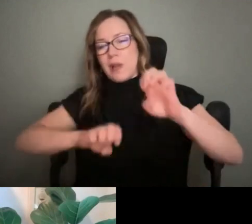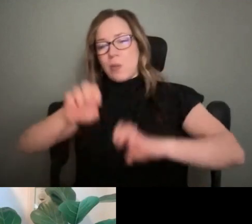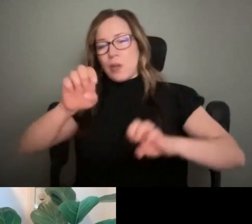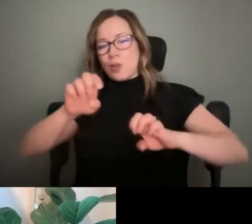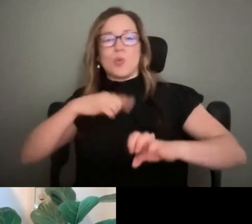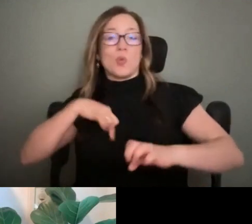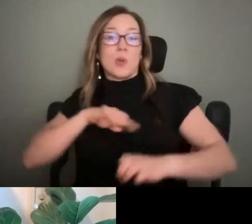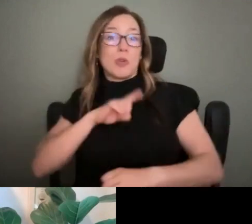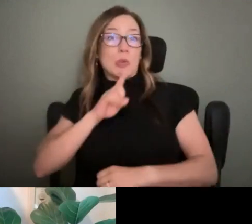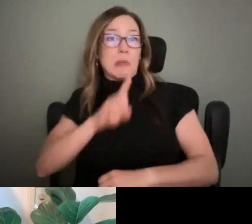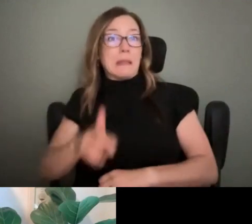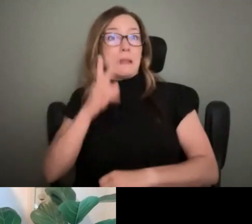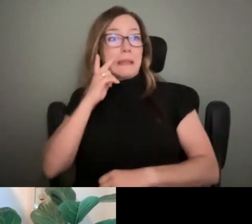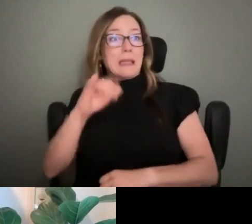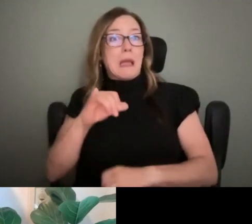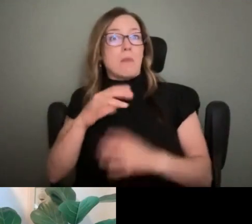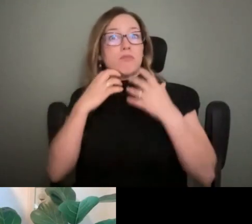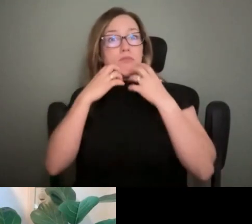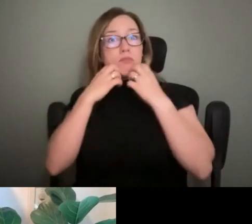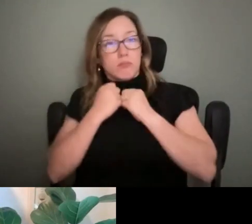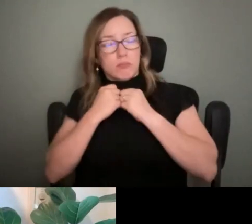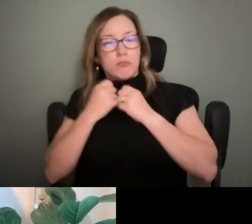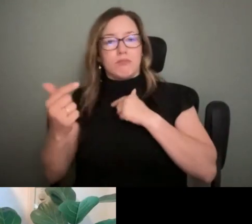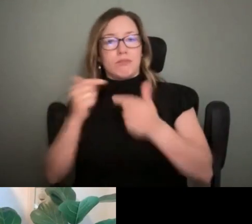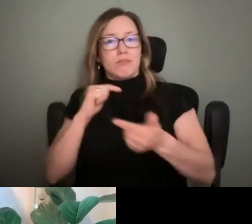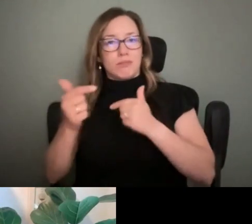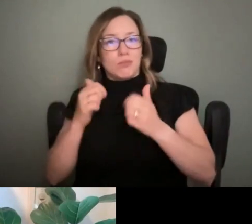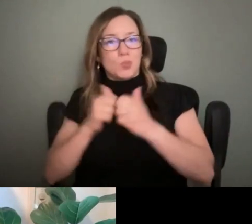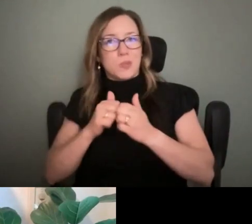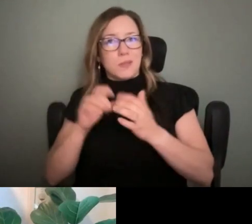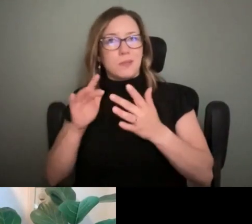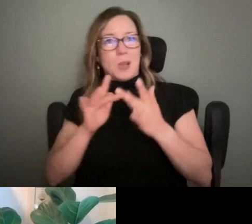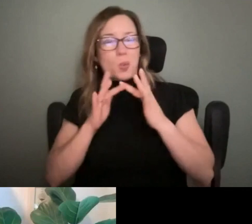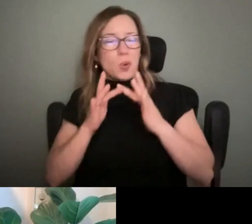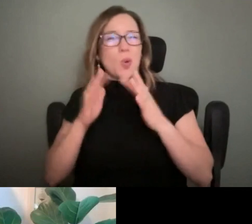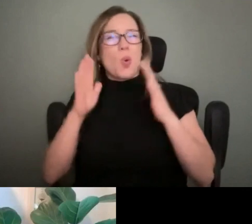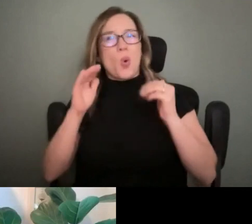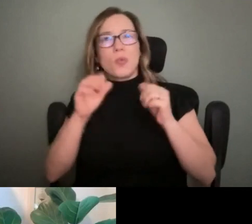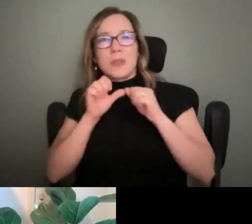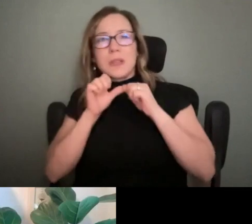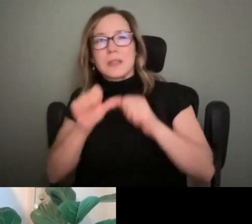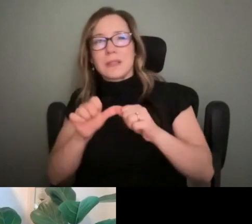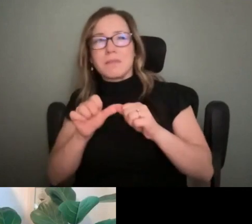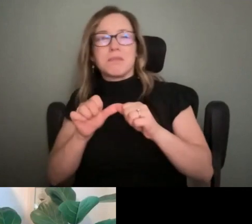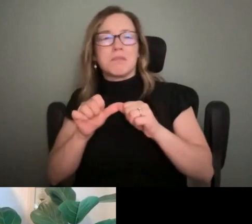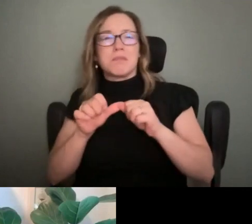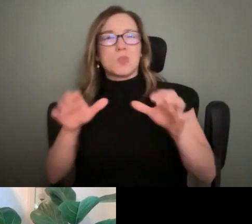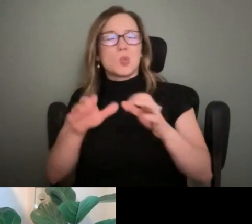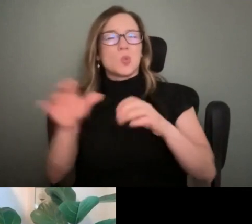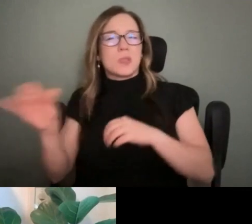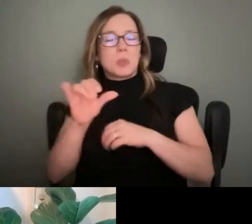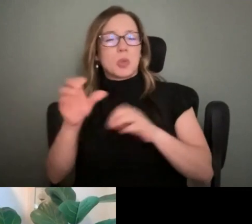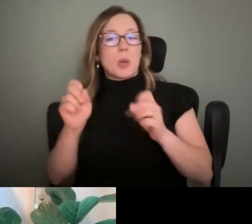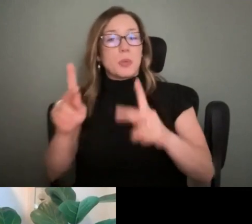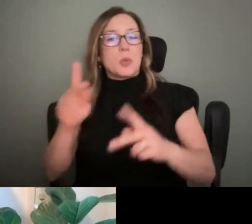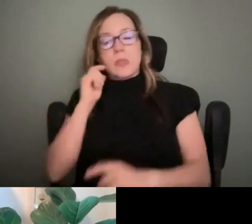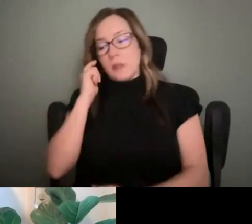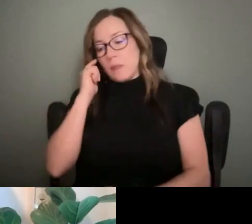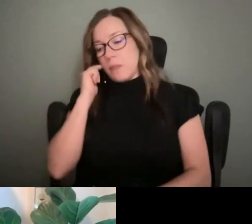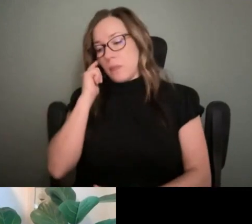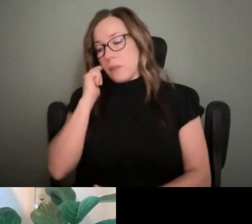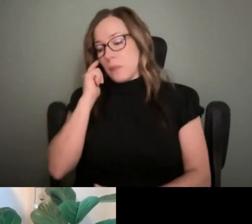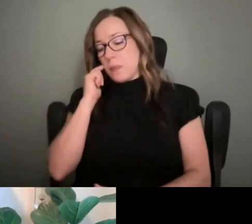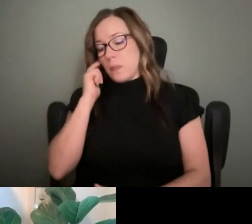really see this as a valuable way to interact with our network and hope to continue to do similar opportunities. Excellent. Thank